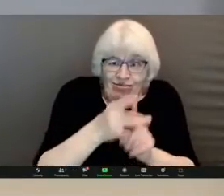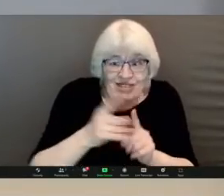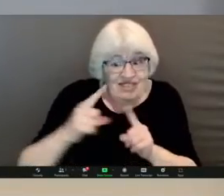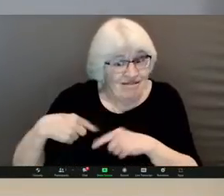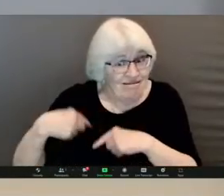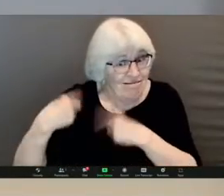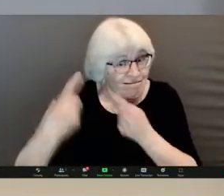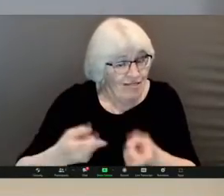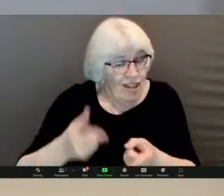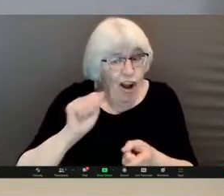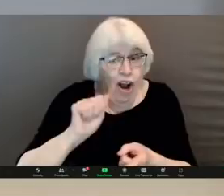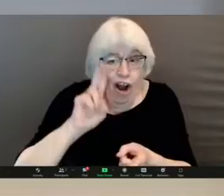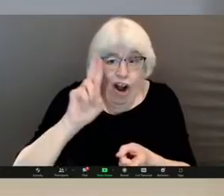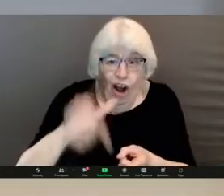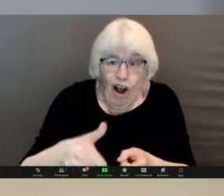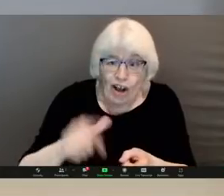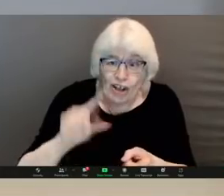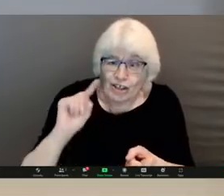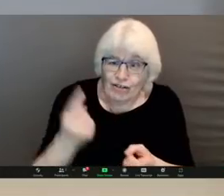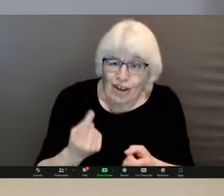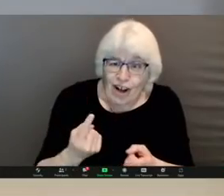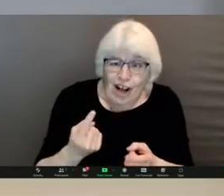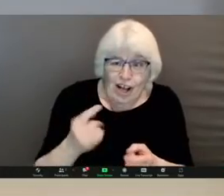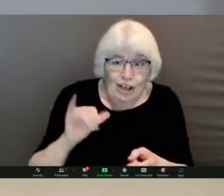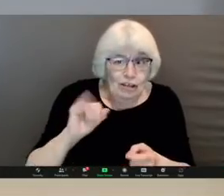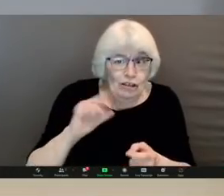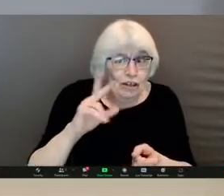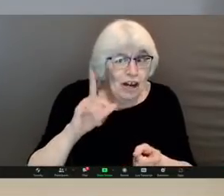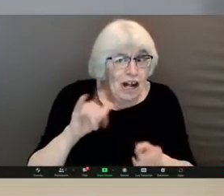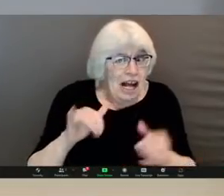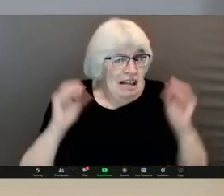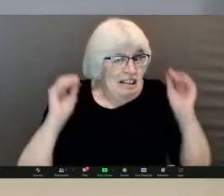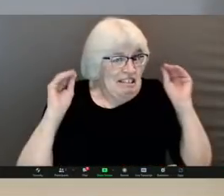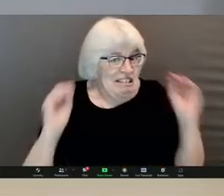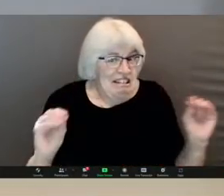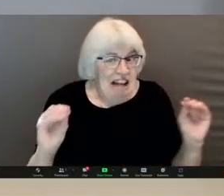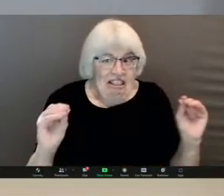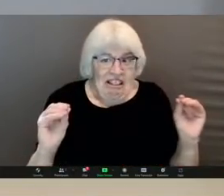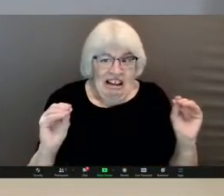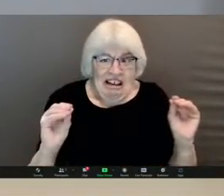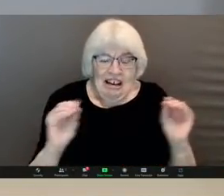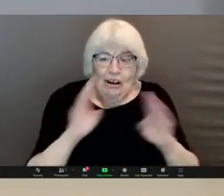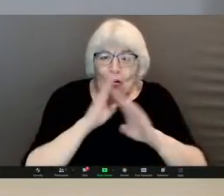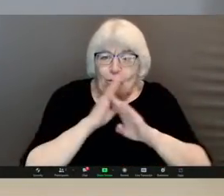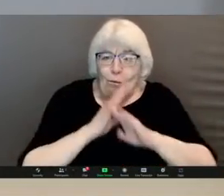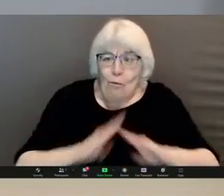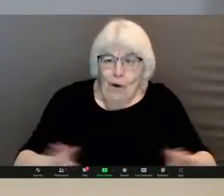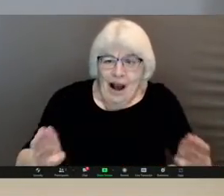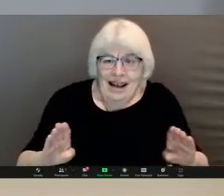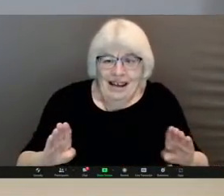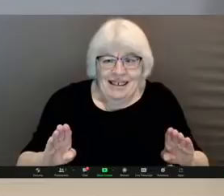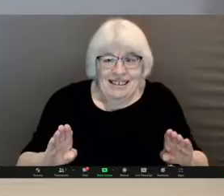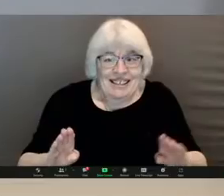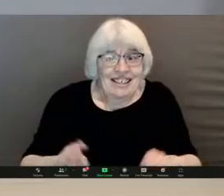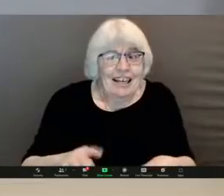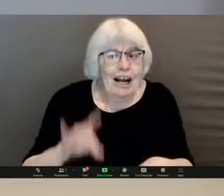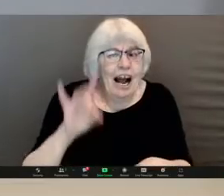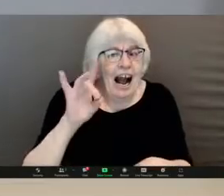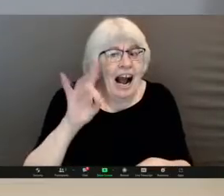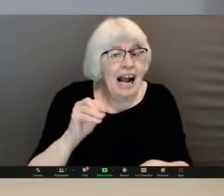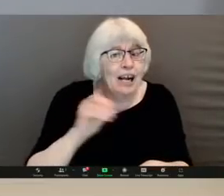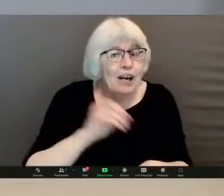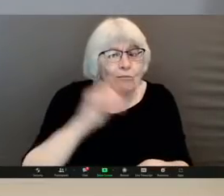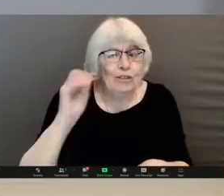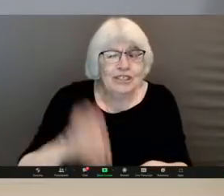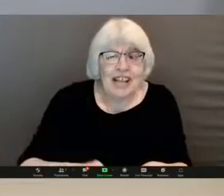fully vaccinated is not sufficient to provide the herd protection against the Delta variant. And while there's no